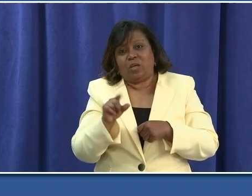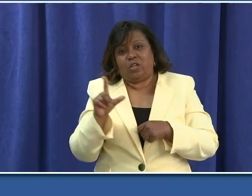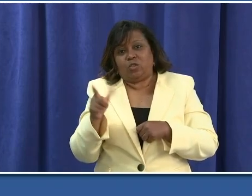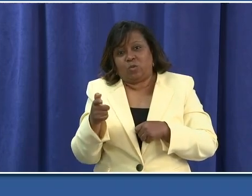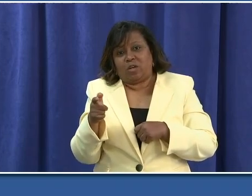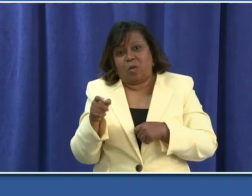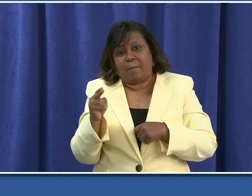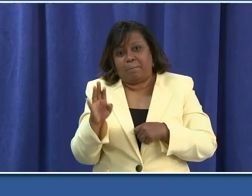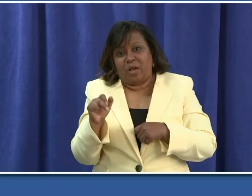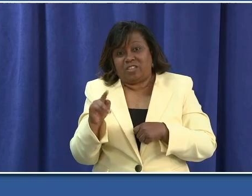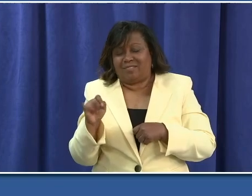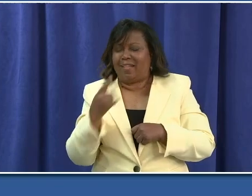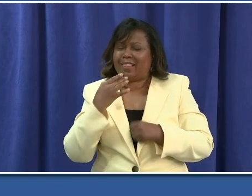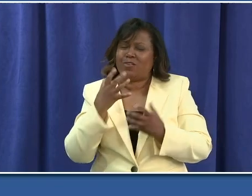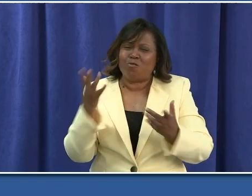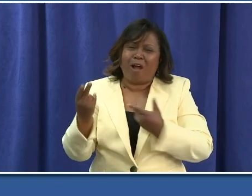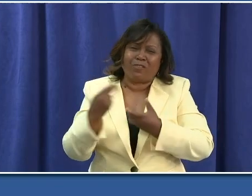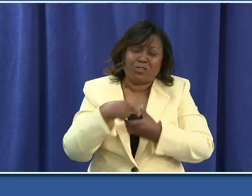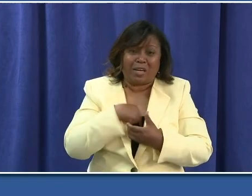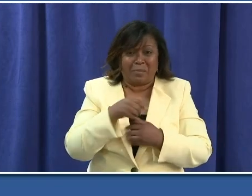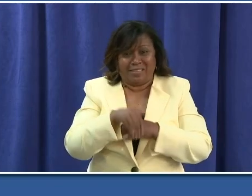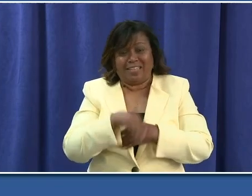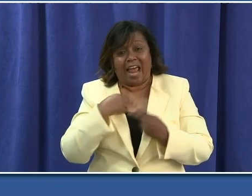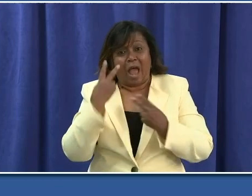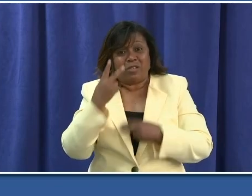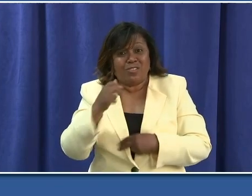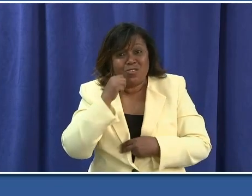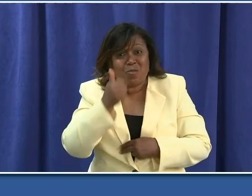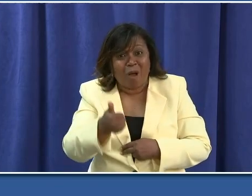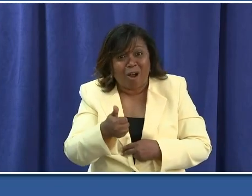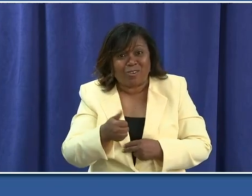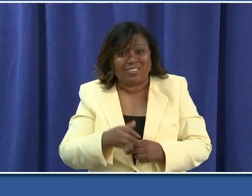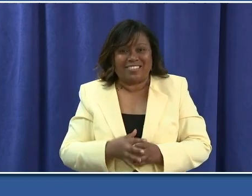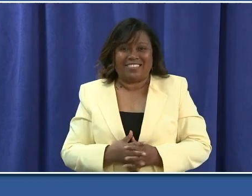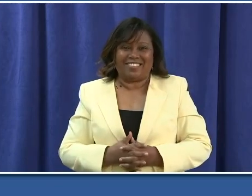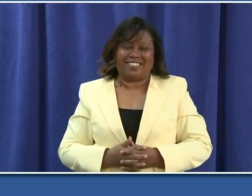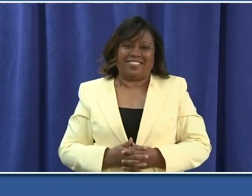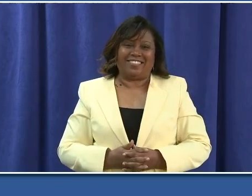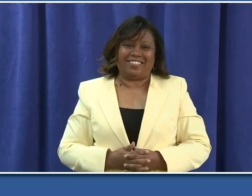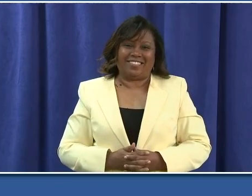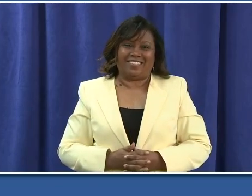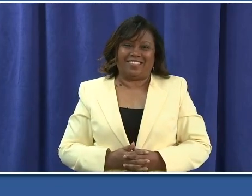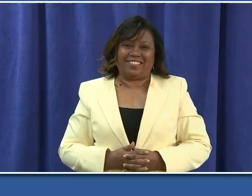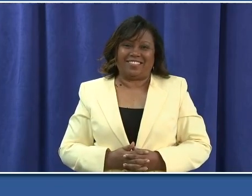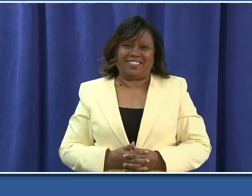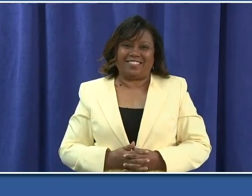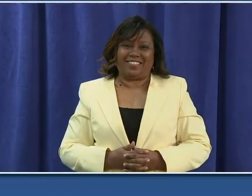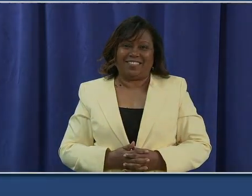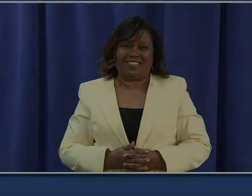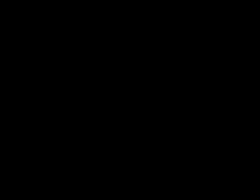chicago.gov/2021 budget. Thank you all for joining me tonight, and I will see you tomorrow. Thank you. Thank you.